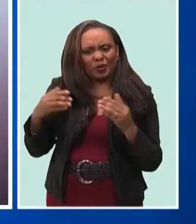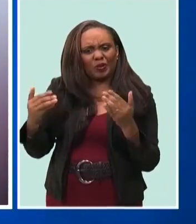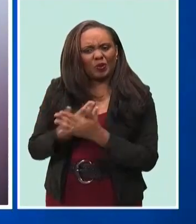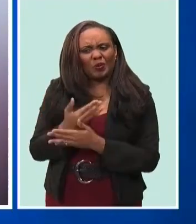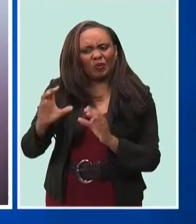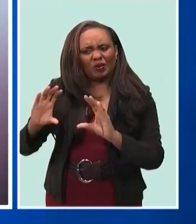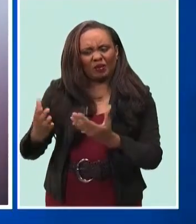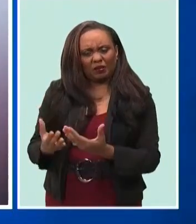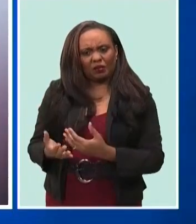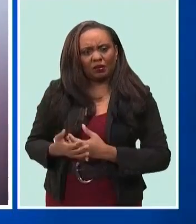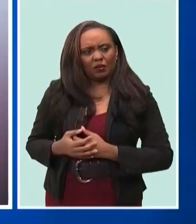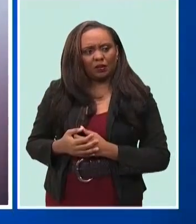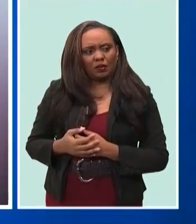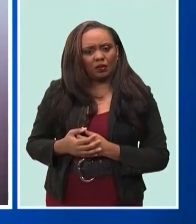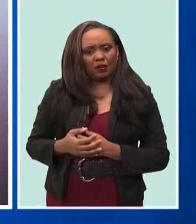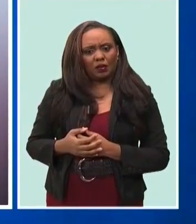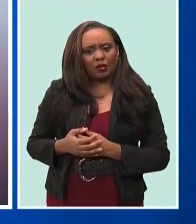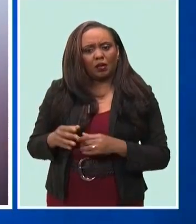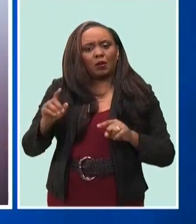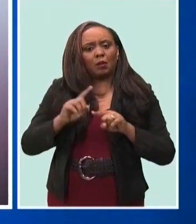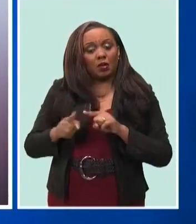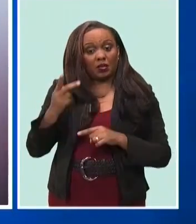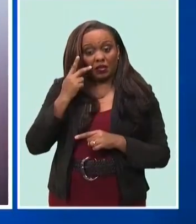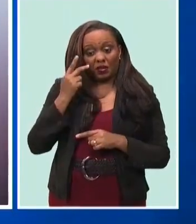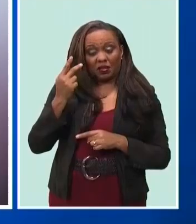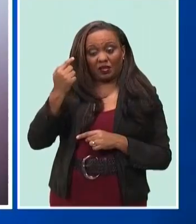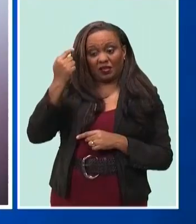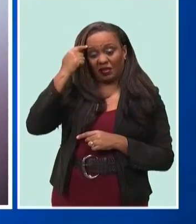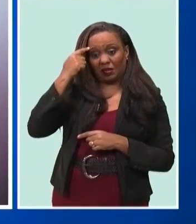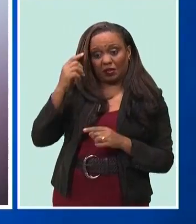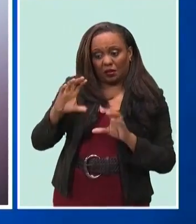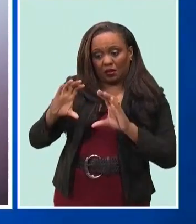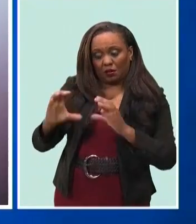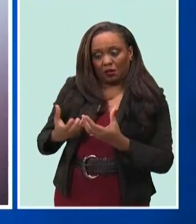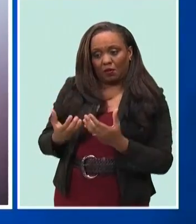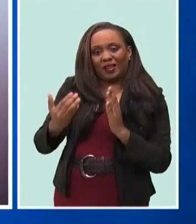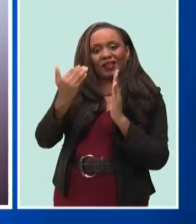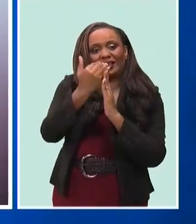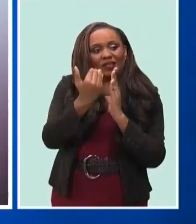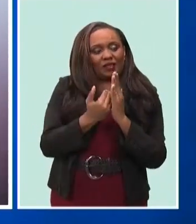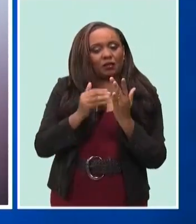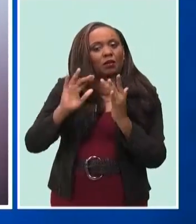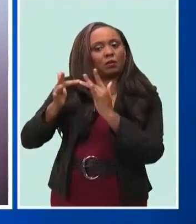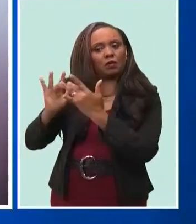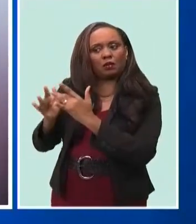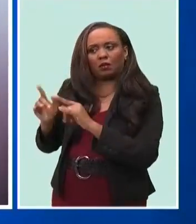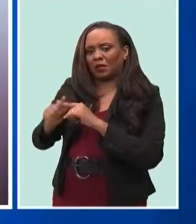leaders of K2K Alliance say, while they saw the category was listed on the website, they had little